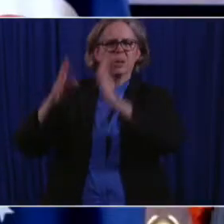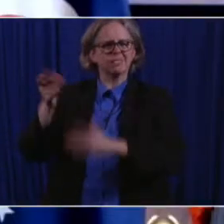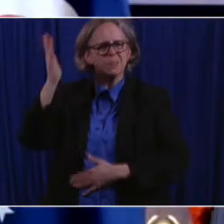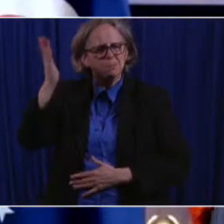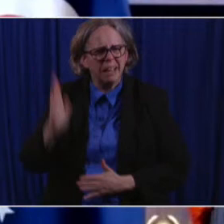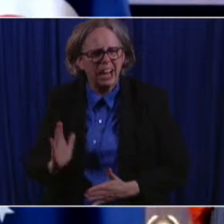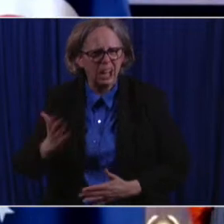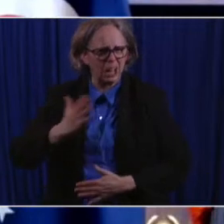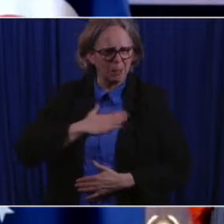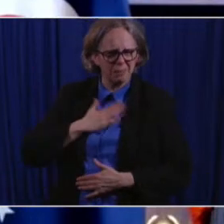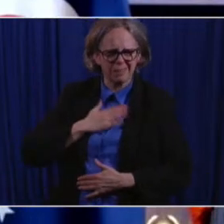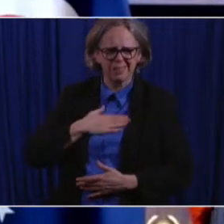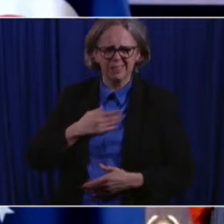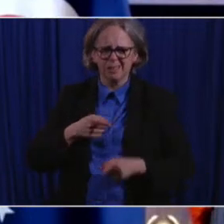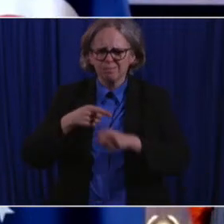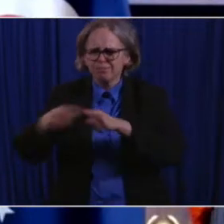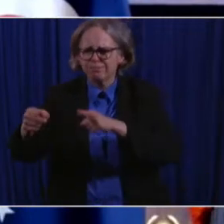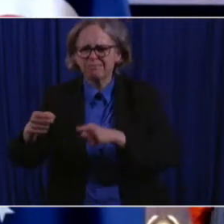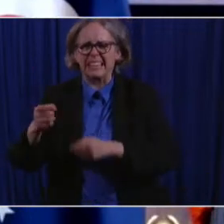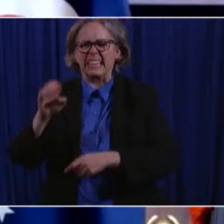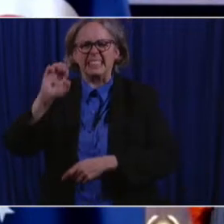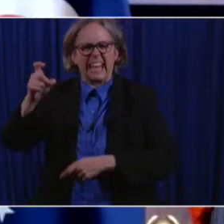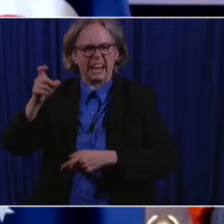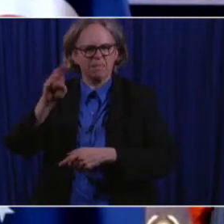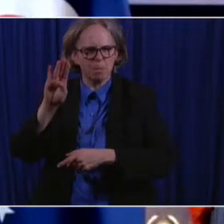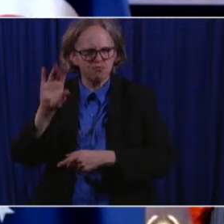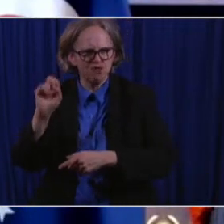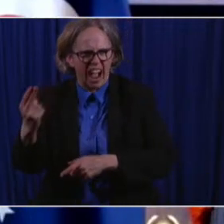executive branch. And these things happen,